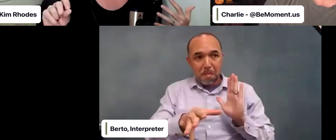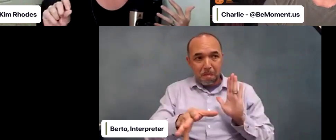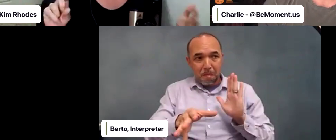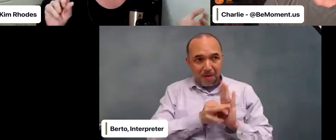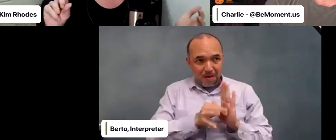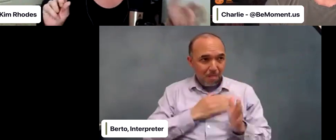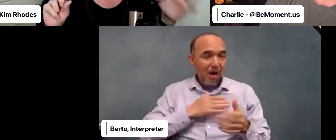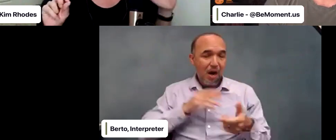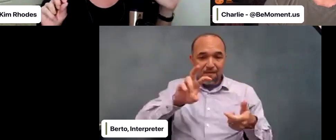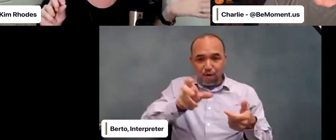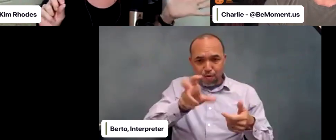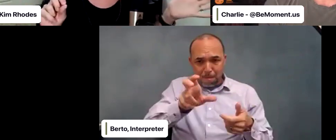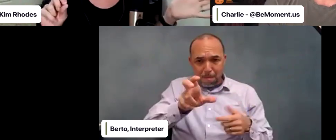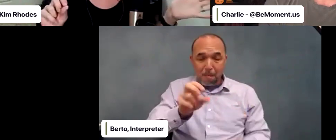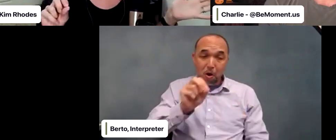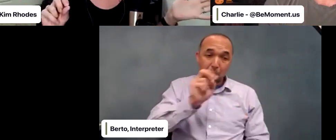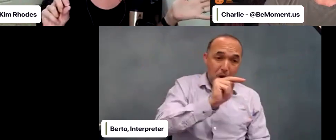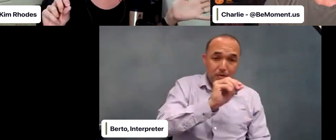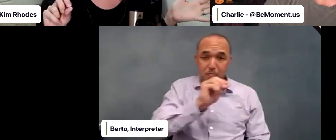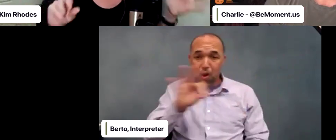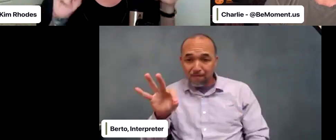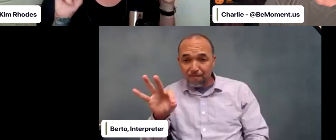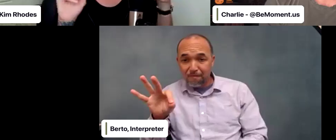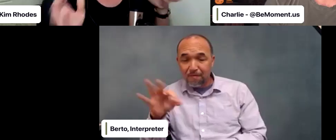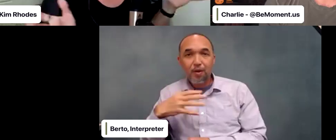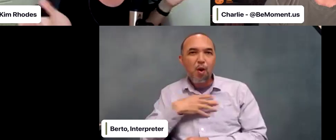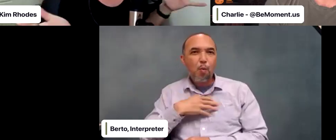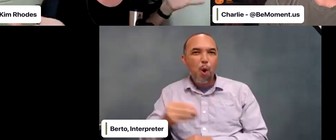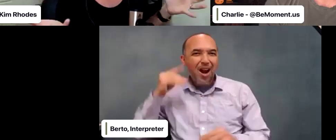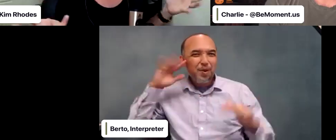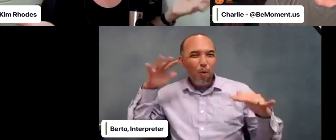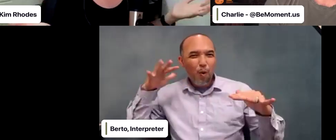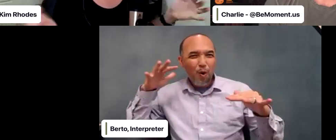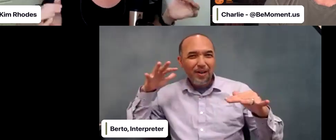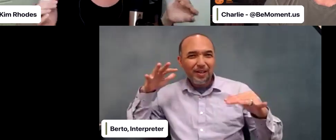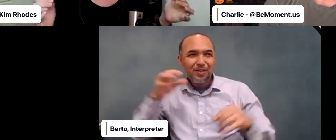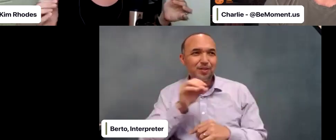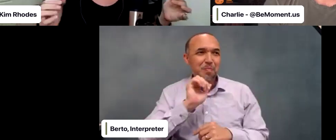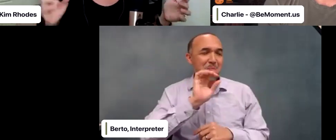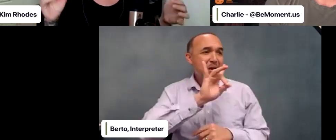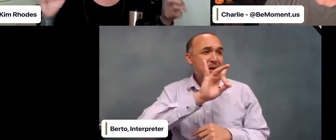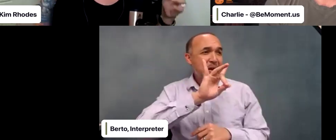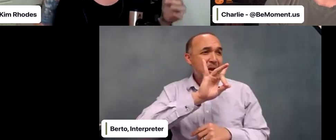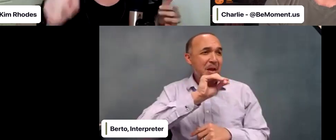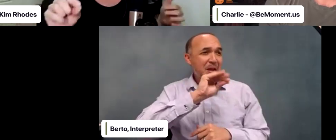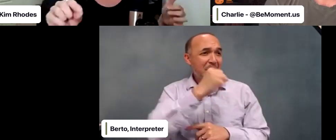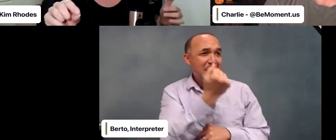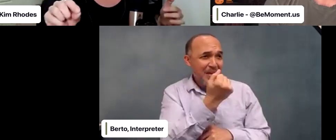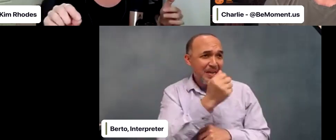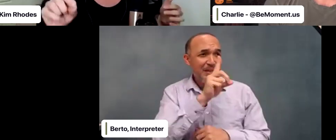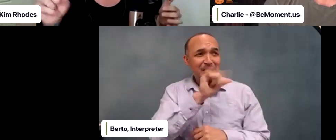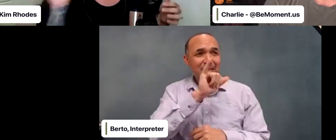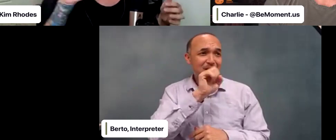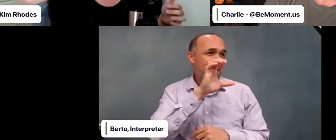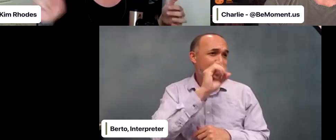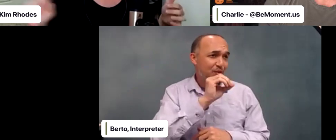off. Do I leave it on white noise because I find it comforting? Do I only listen to 80s disco? Do I leave it on one